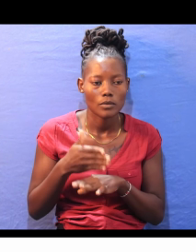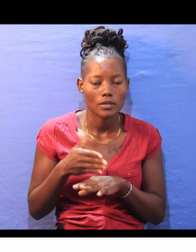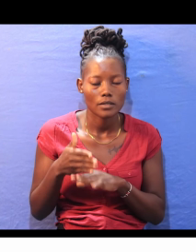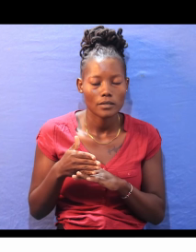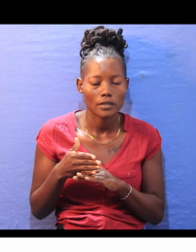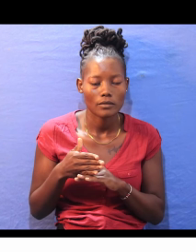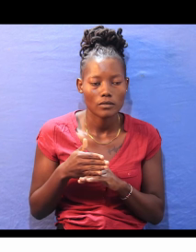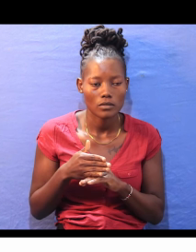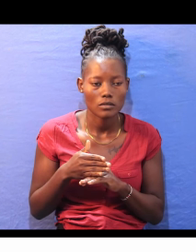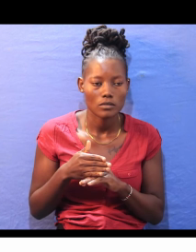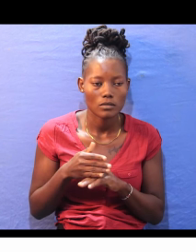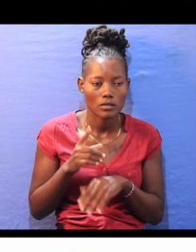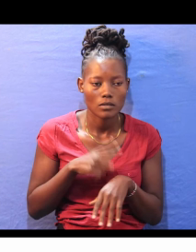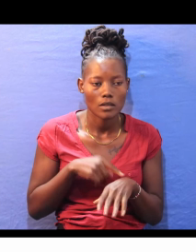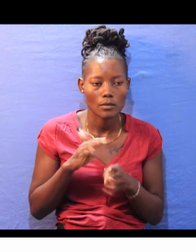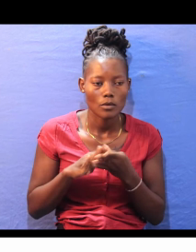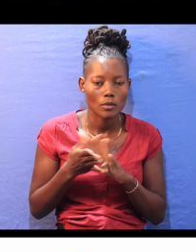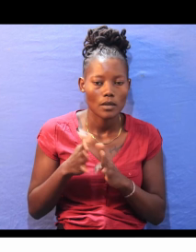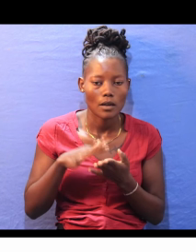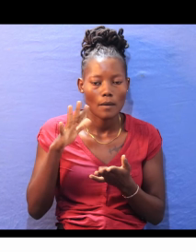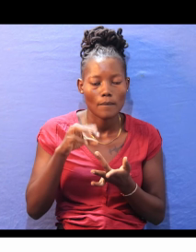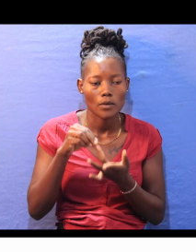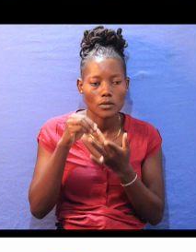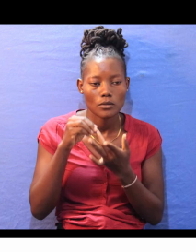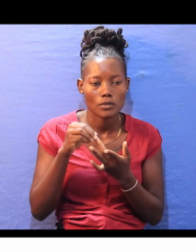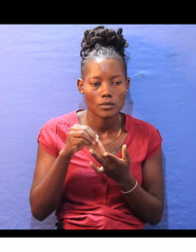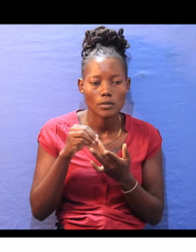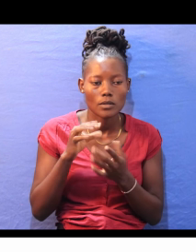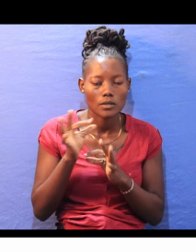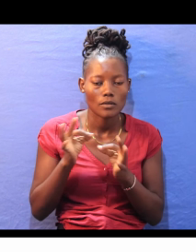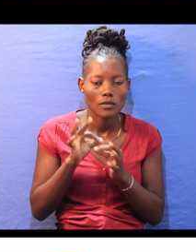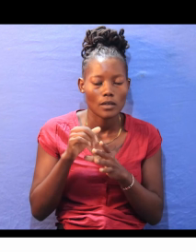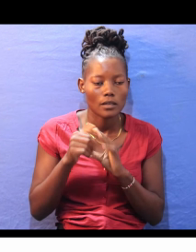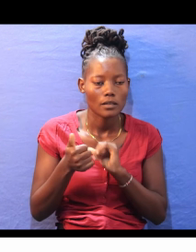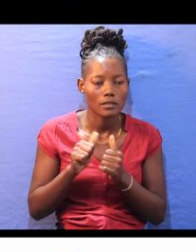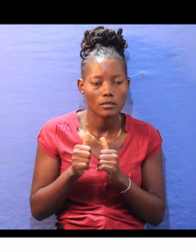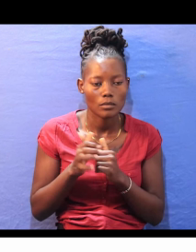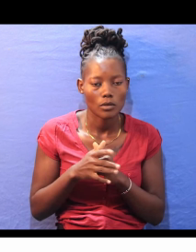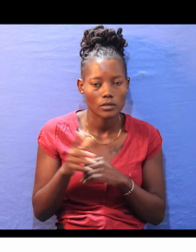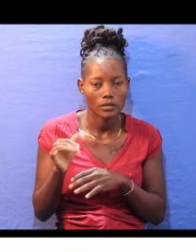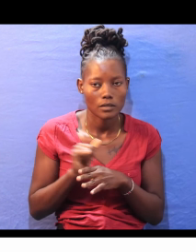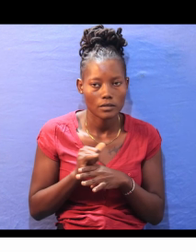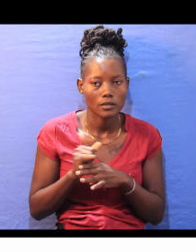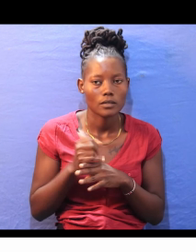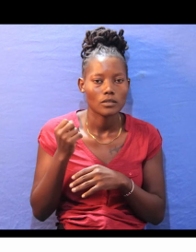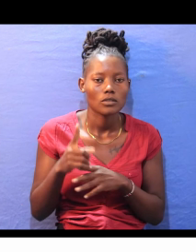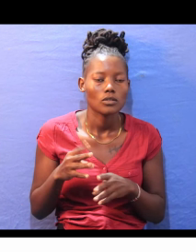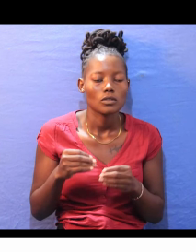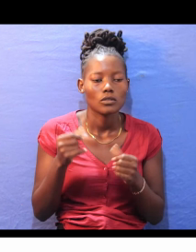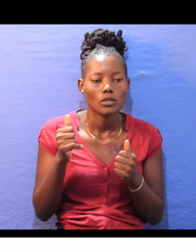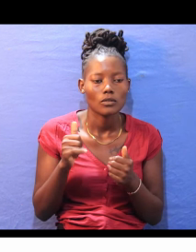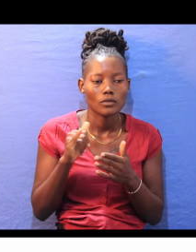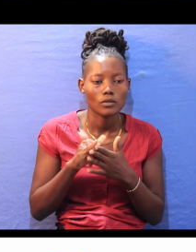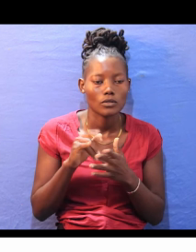pain as they become more specialized in a sport. And our strength training should address those chronic